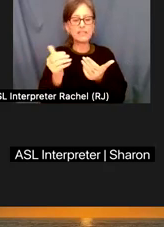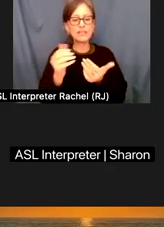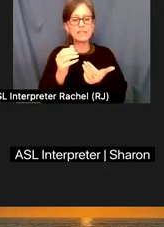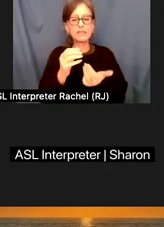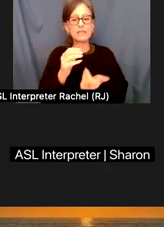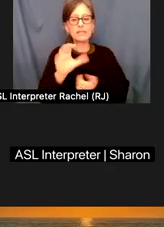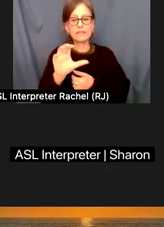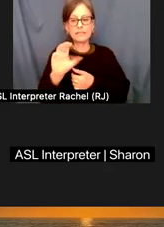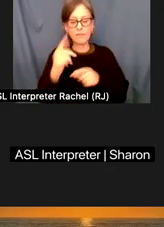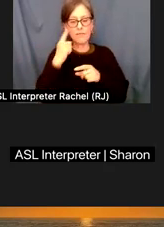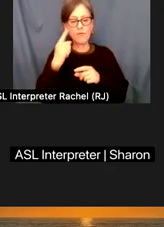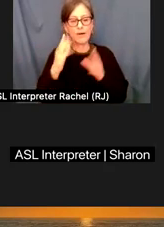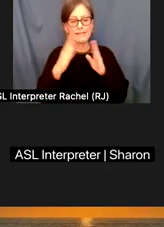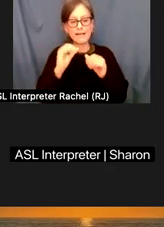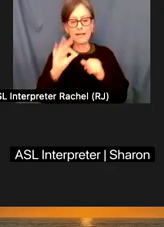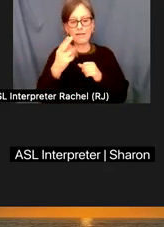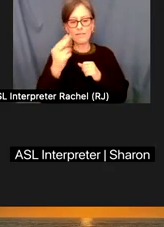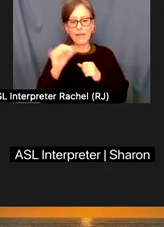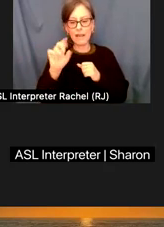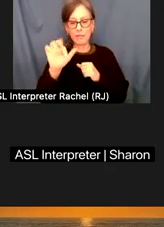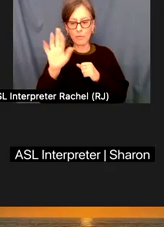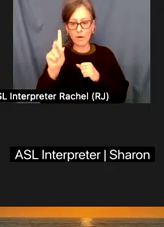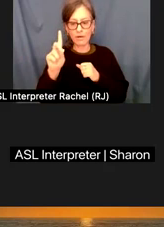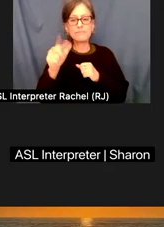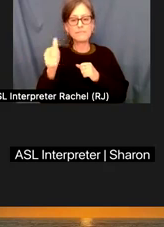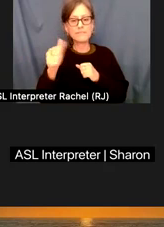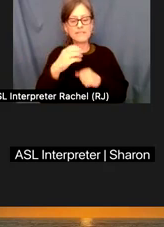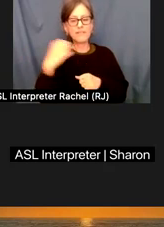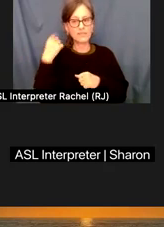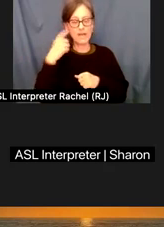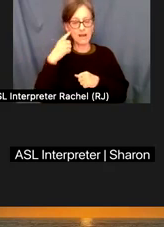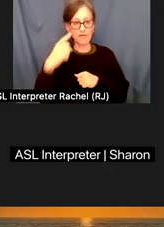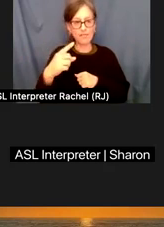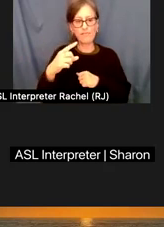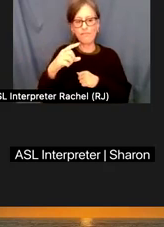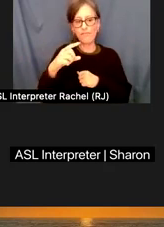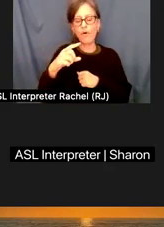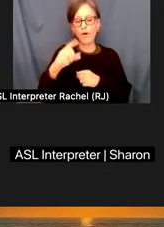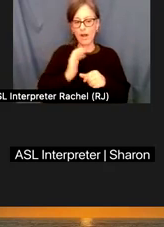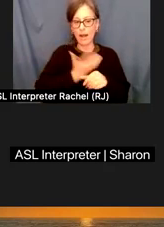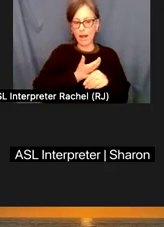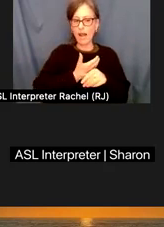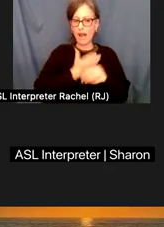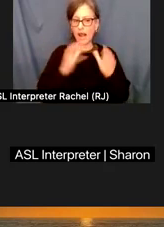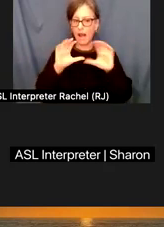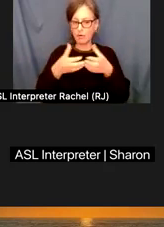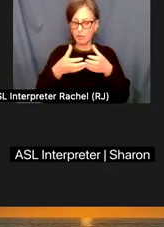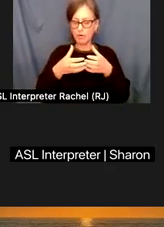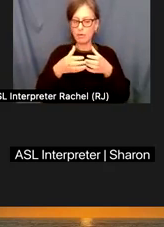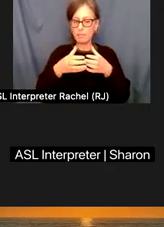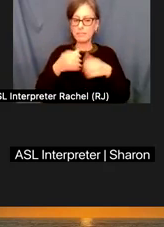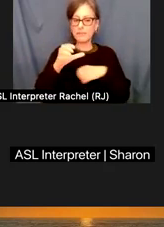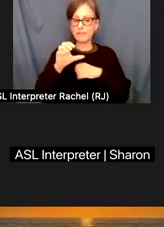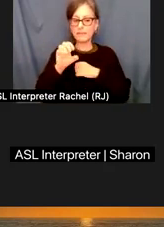City of Hayward has now joined us. He's another chair for ECA Bay Area. Ray, welcome, and you're